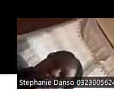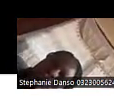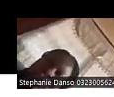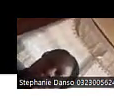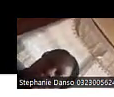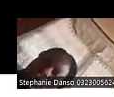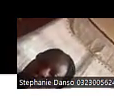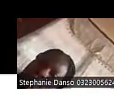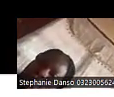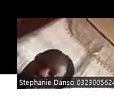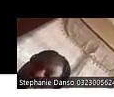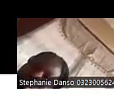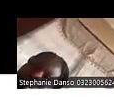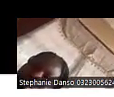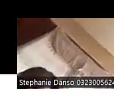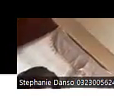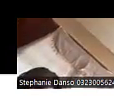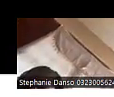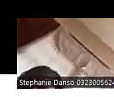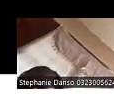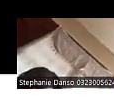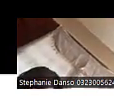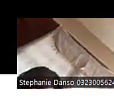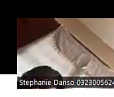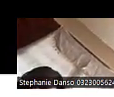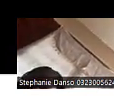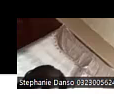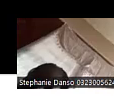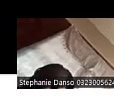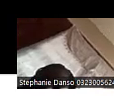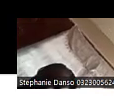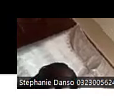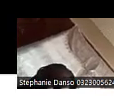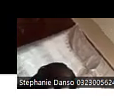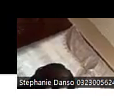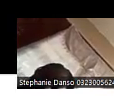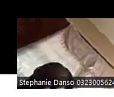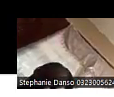Show your hand well. It's not showing well. Okay, then,